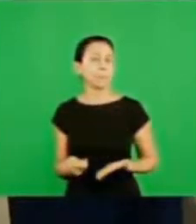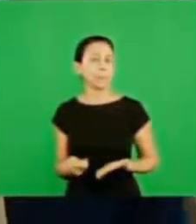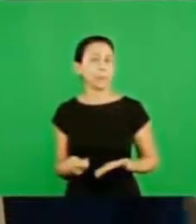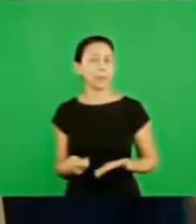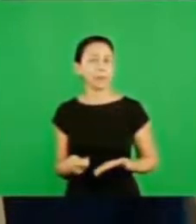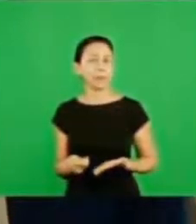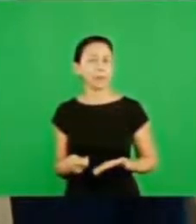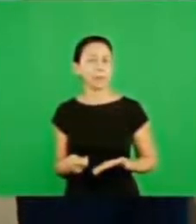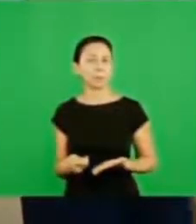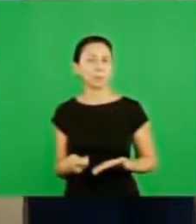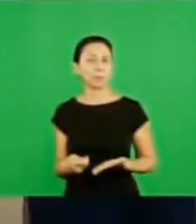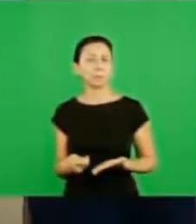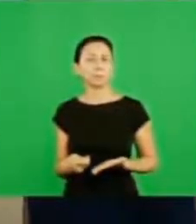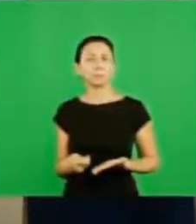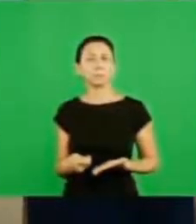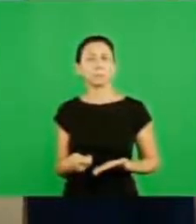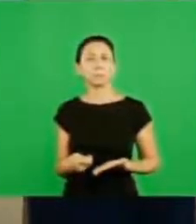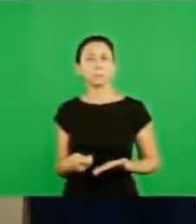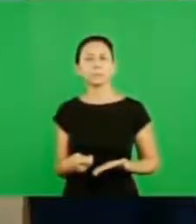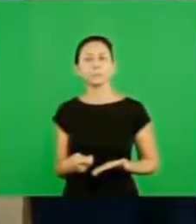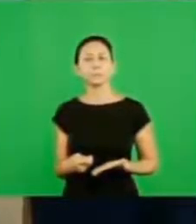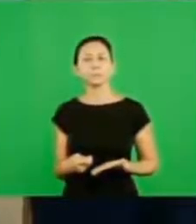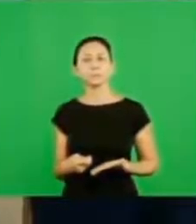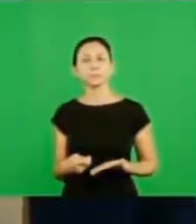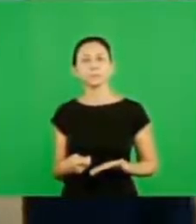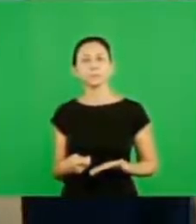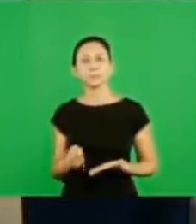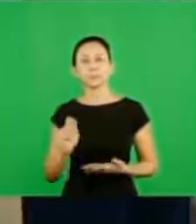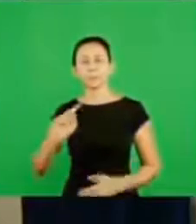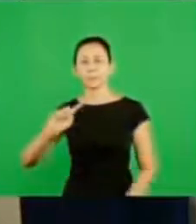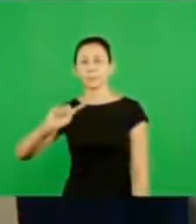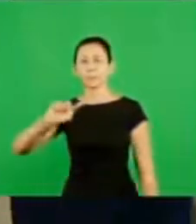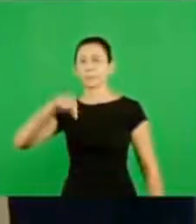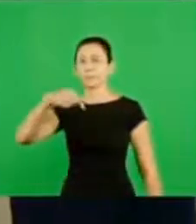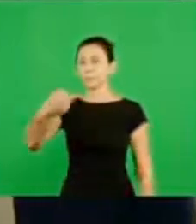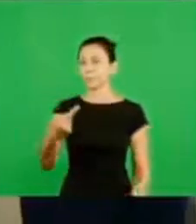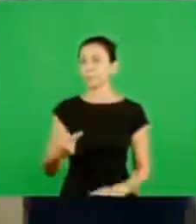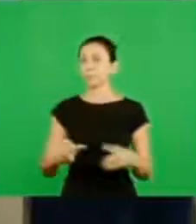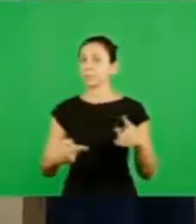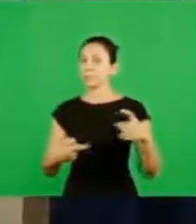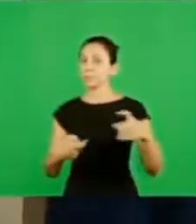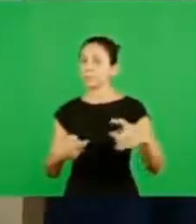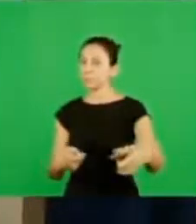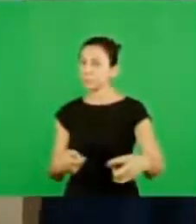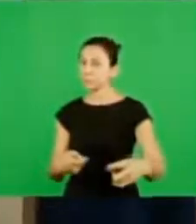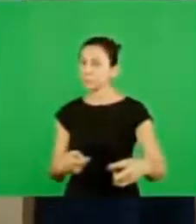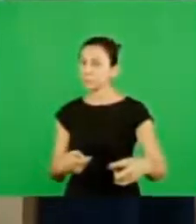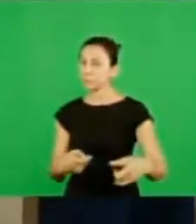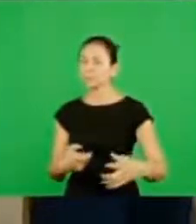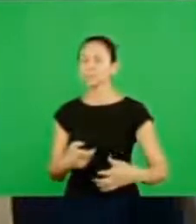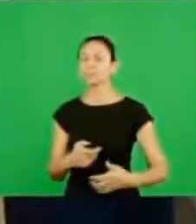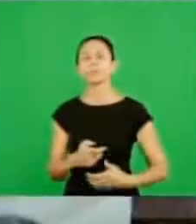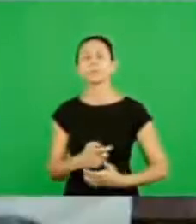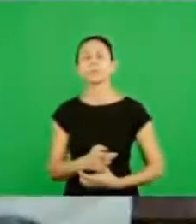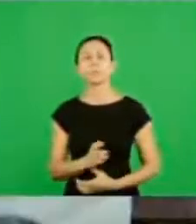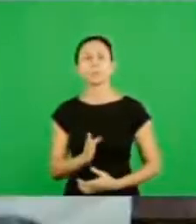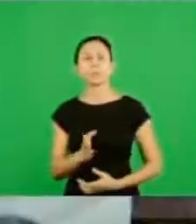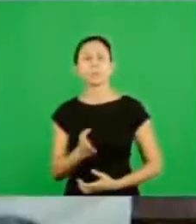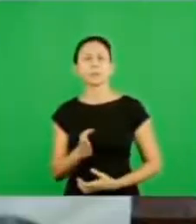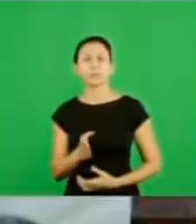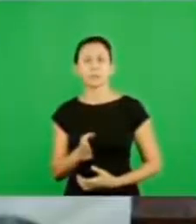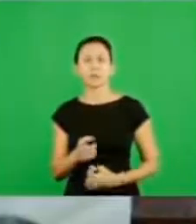and had their writings, and they were put exactly